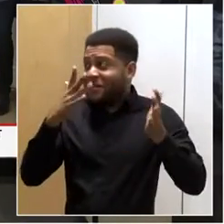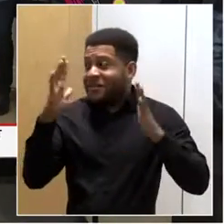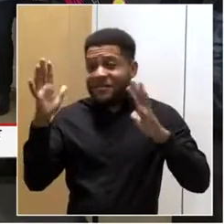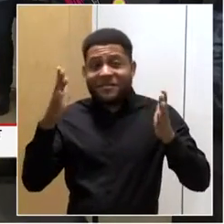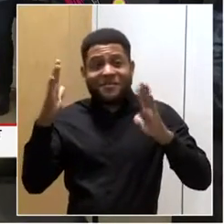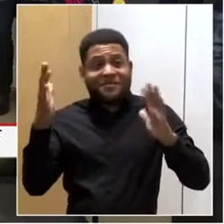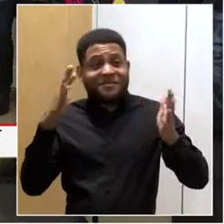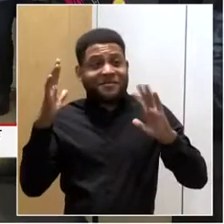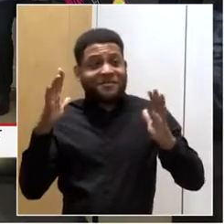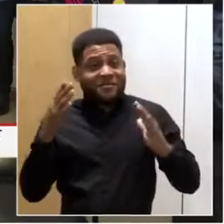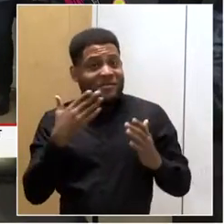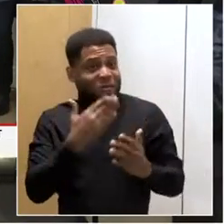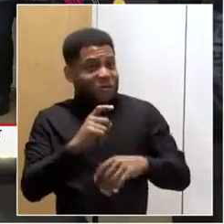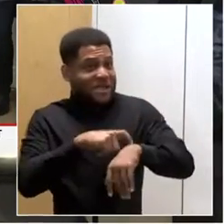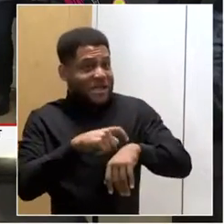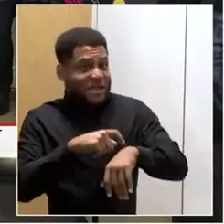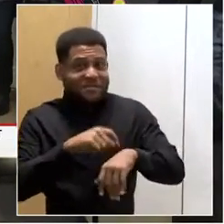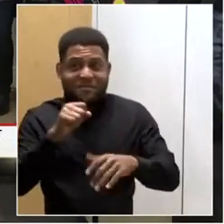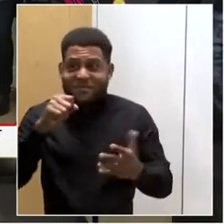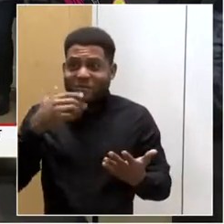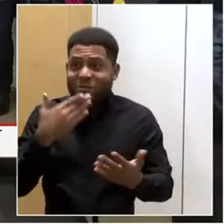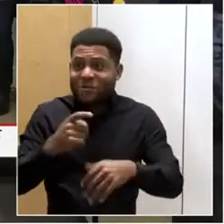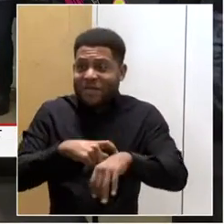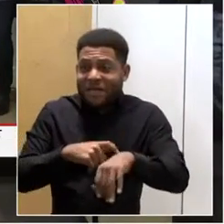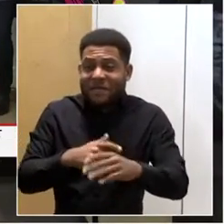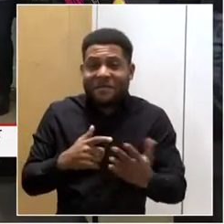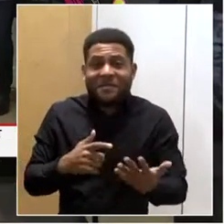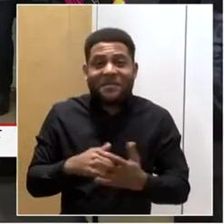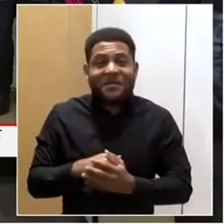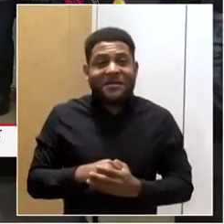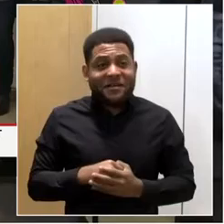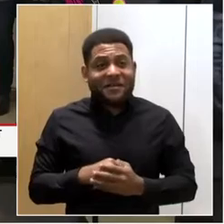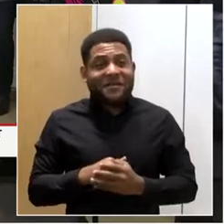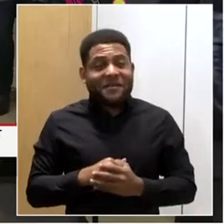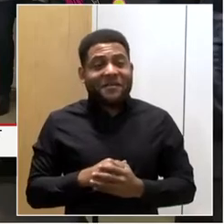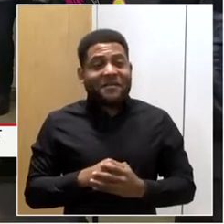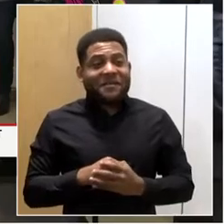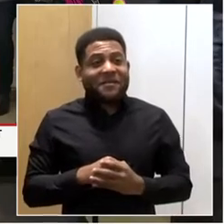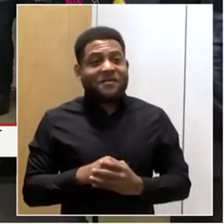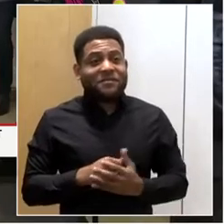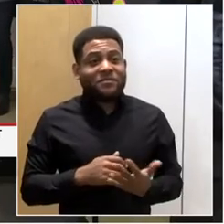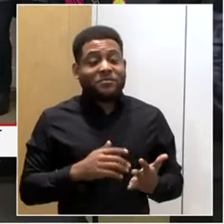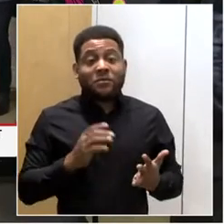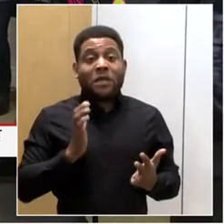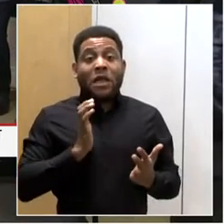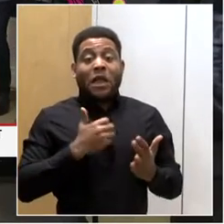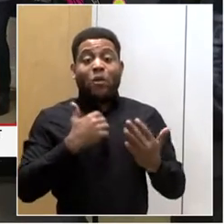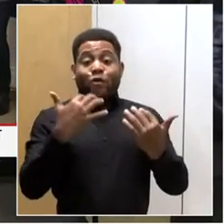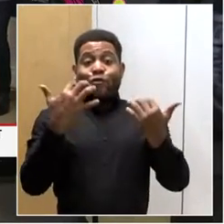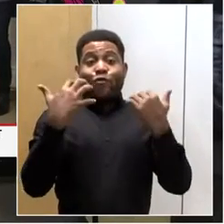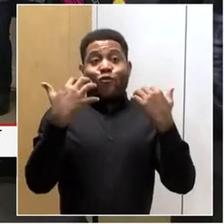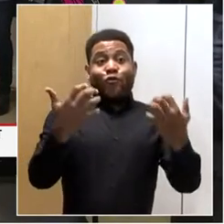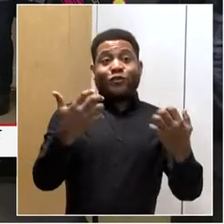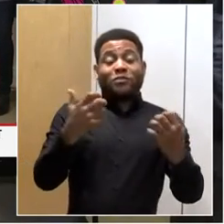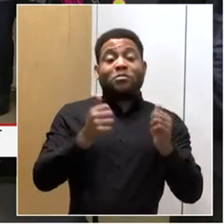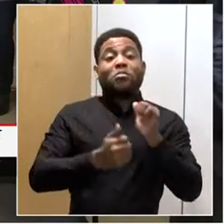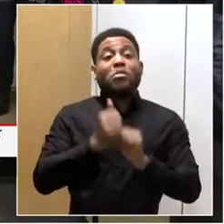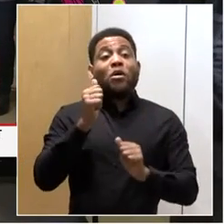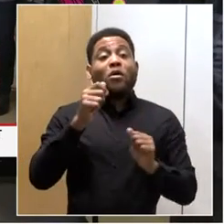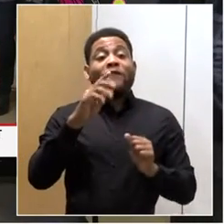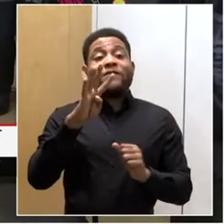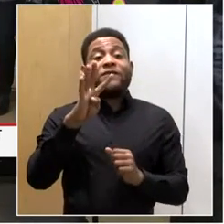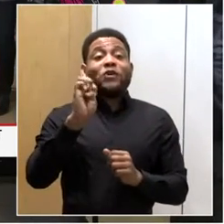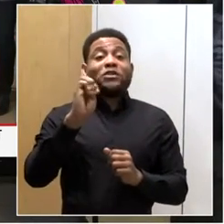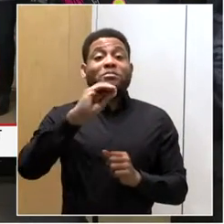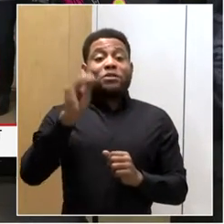Because do you know who did that? Our audiences did that. And do you know who our audiences are? 40% of our audiences